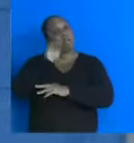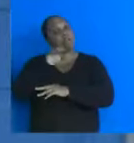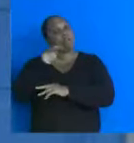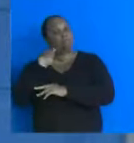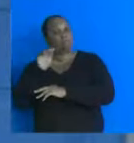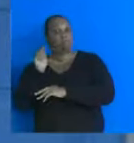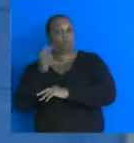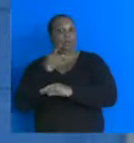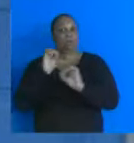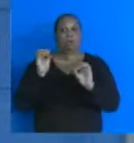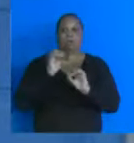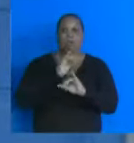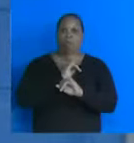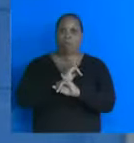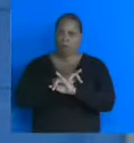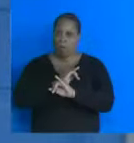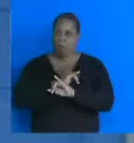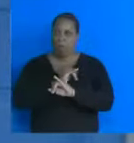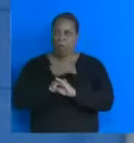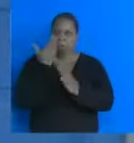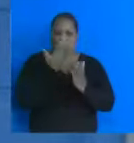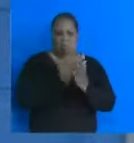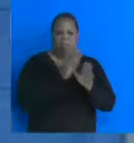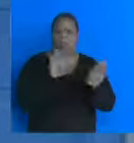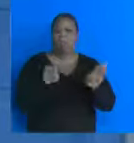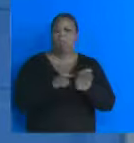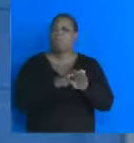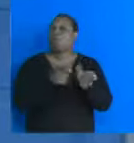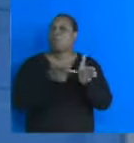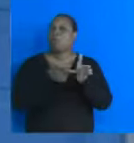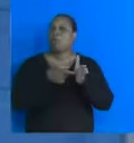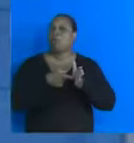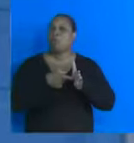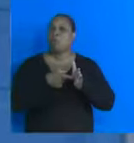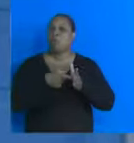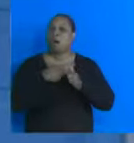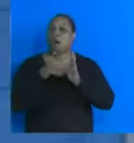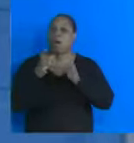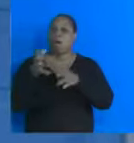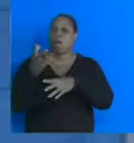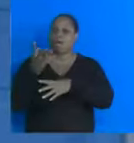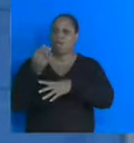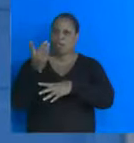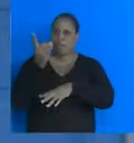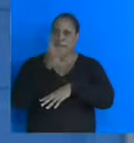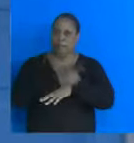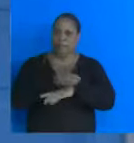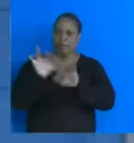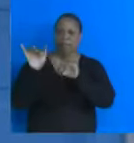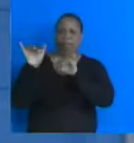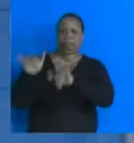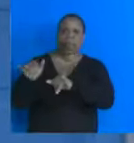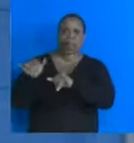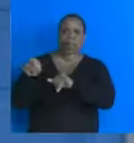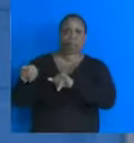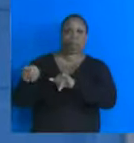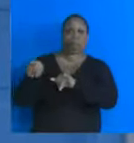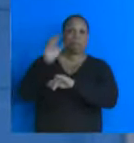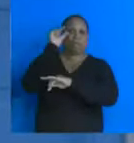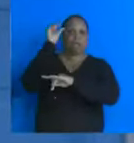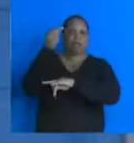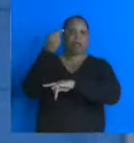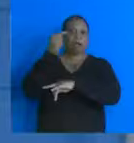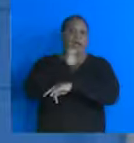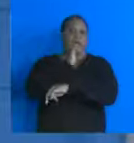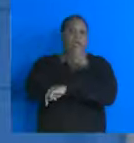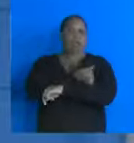all non-vaccinated travelers arriving in Bermuda will be required to do a mandatory 14-day period at a government-authorized